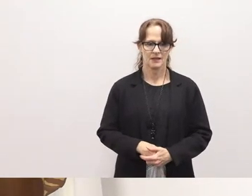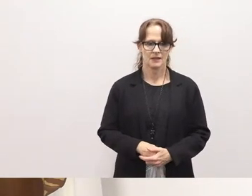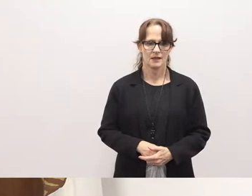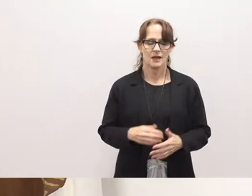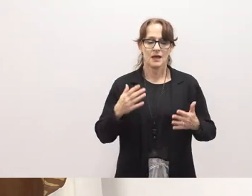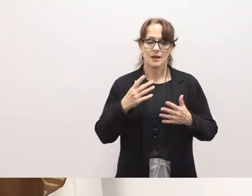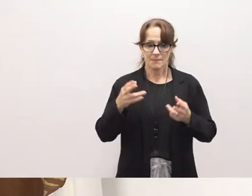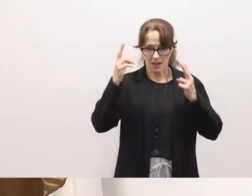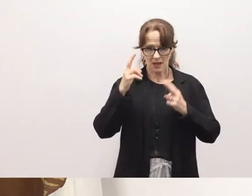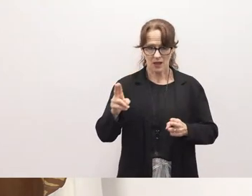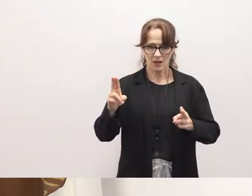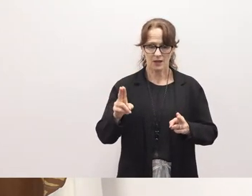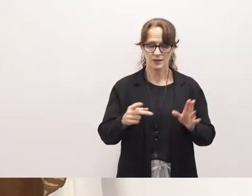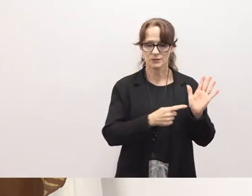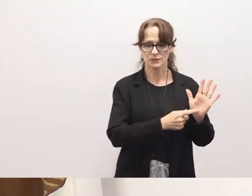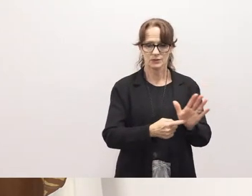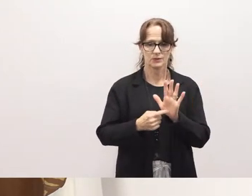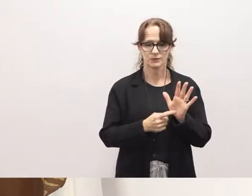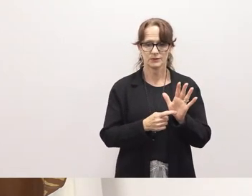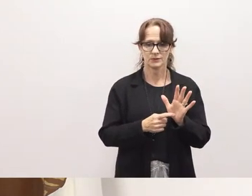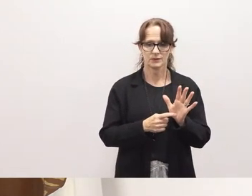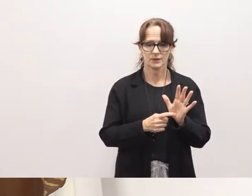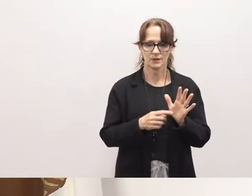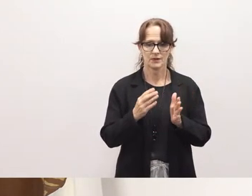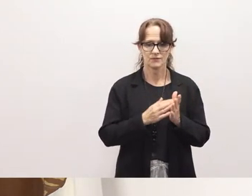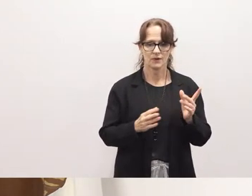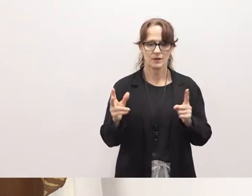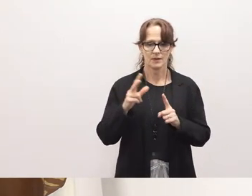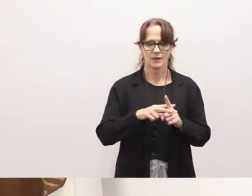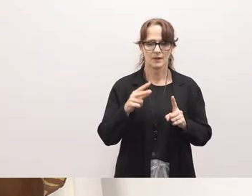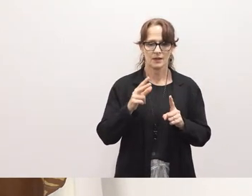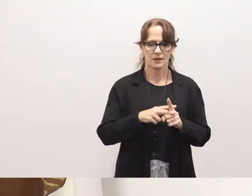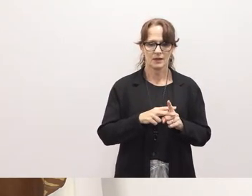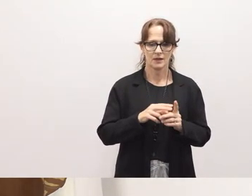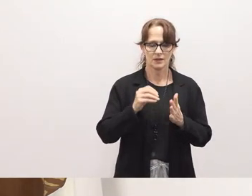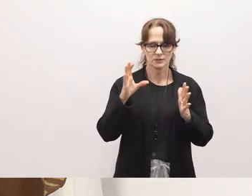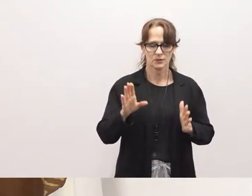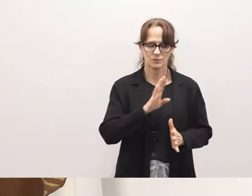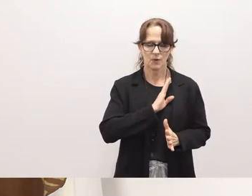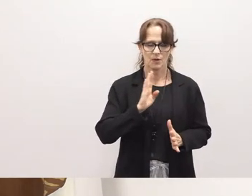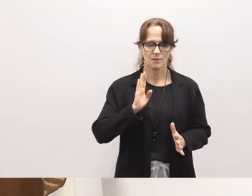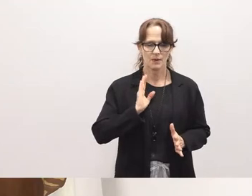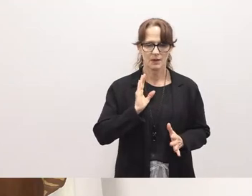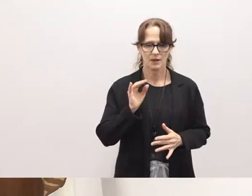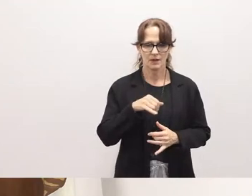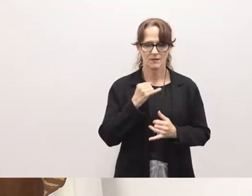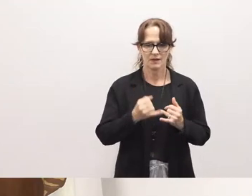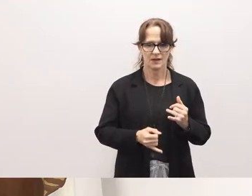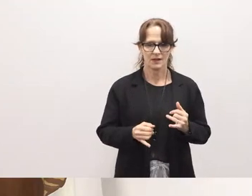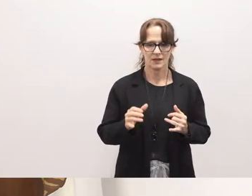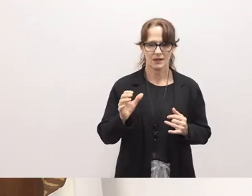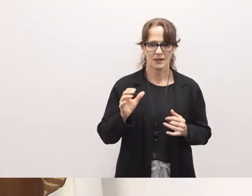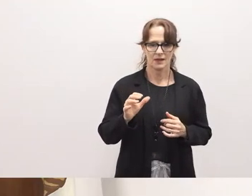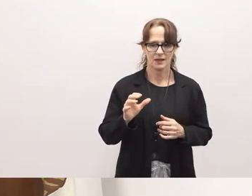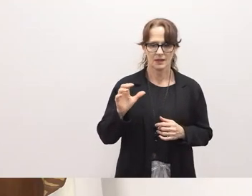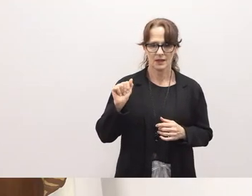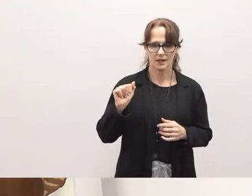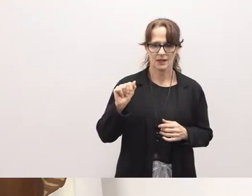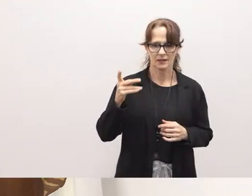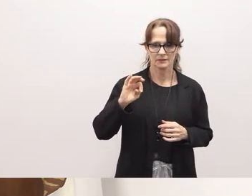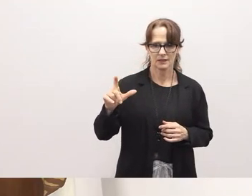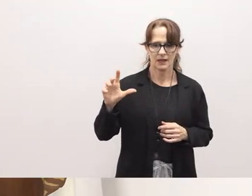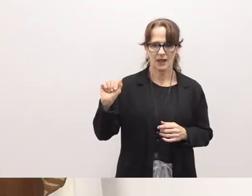It is my honor to highlight some excerpts from the application of student board member finalist Axel Aguilar.